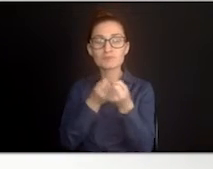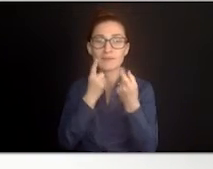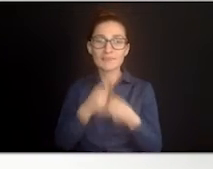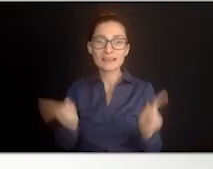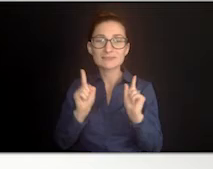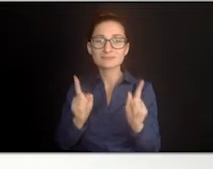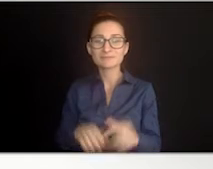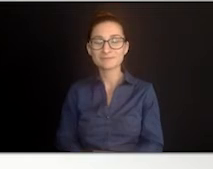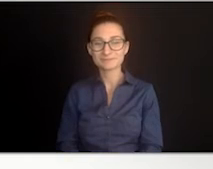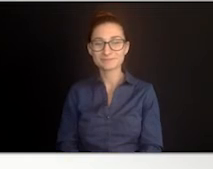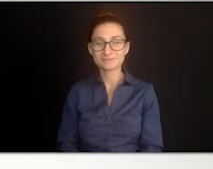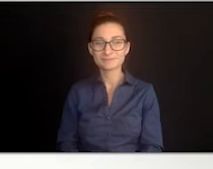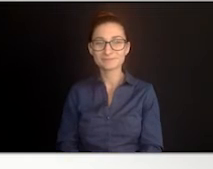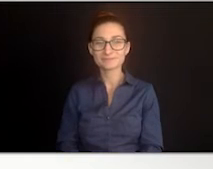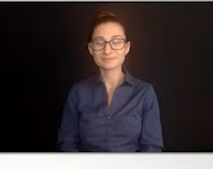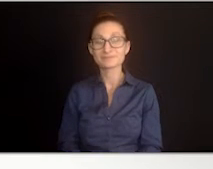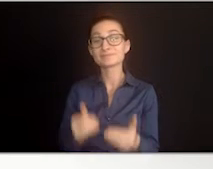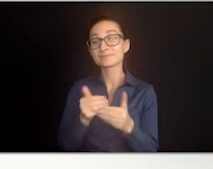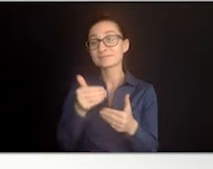effectively.